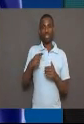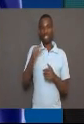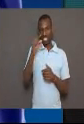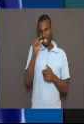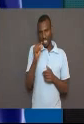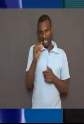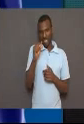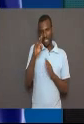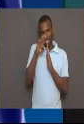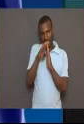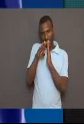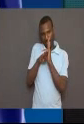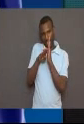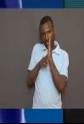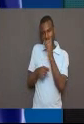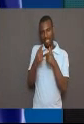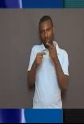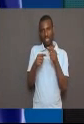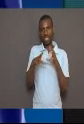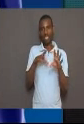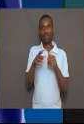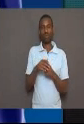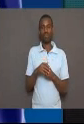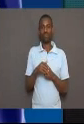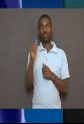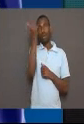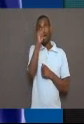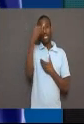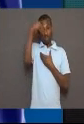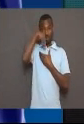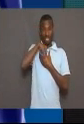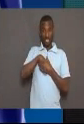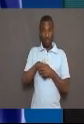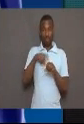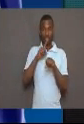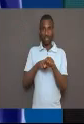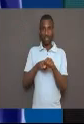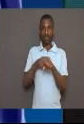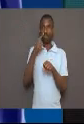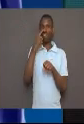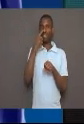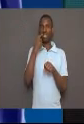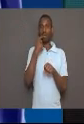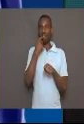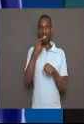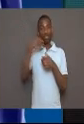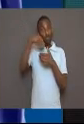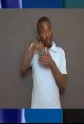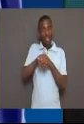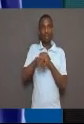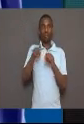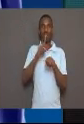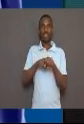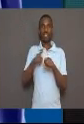lungs, so air from the higher atmospheric pressure is pulled in through